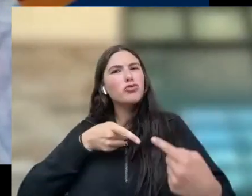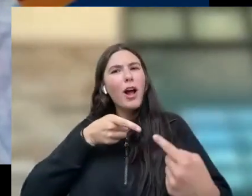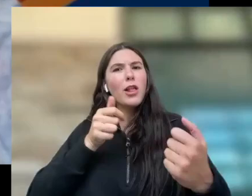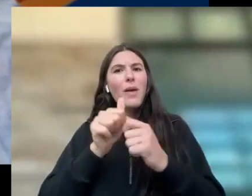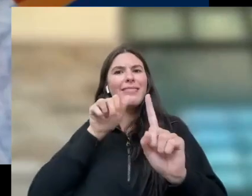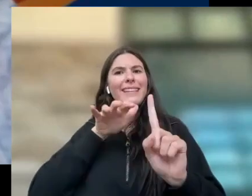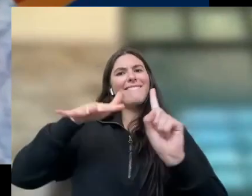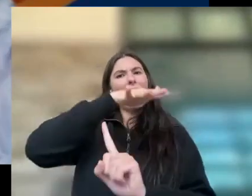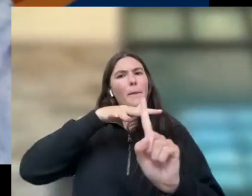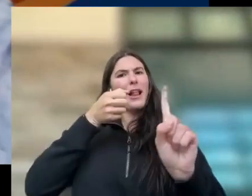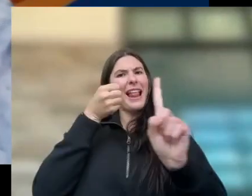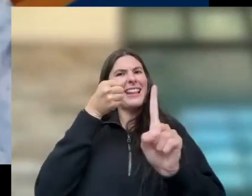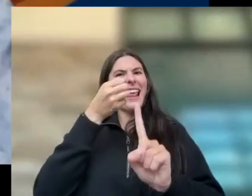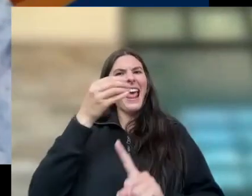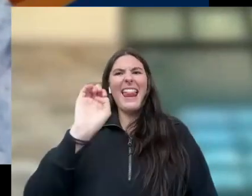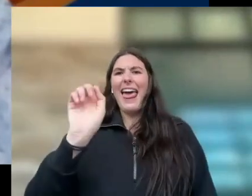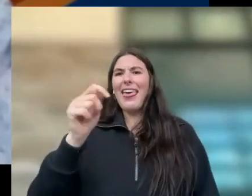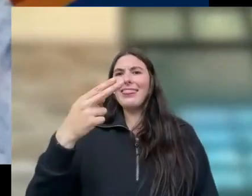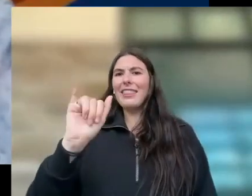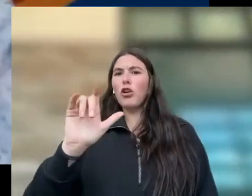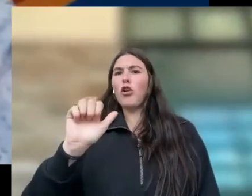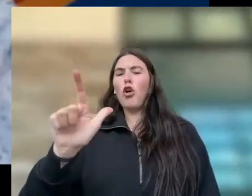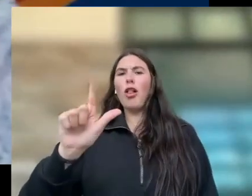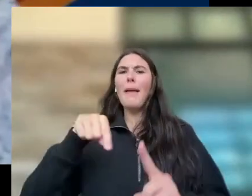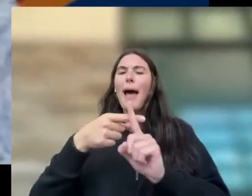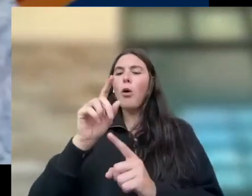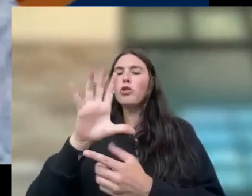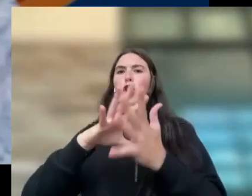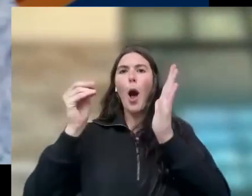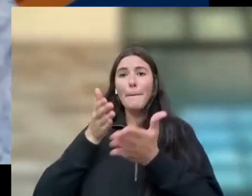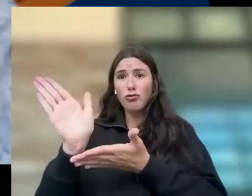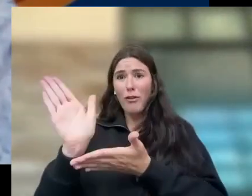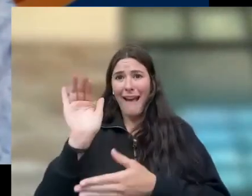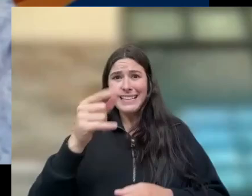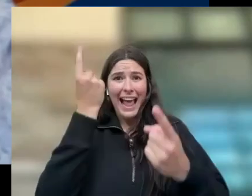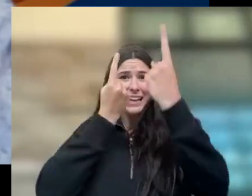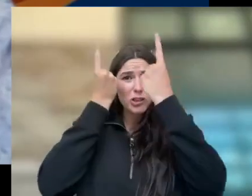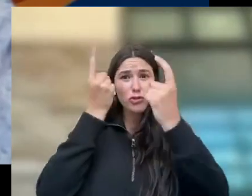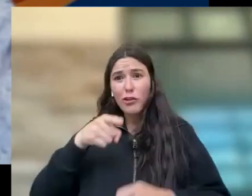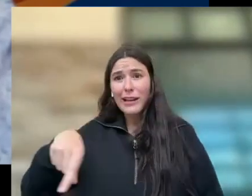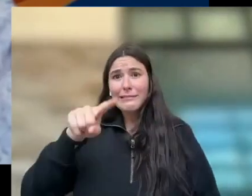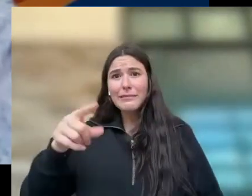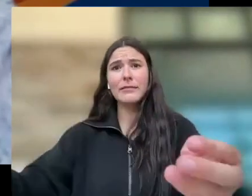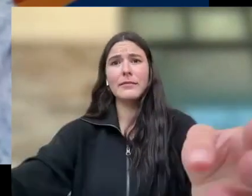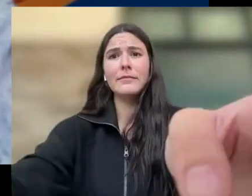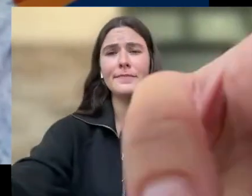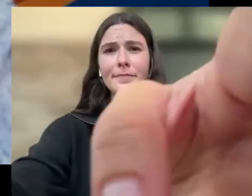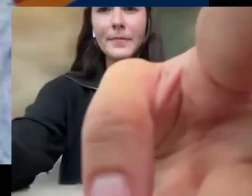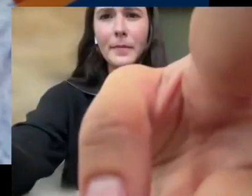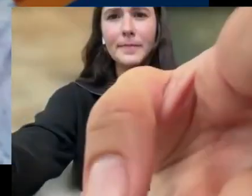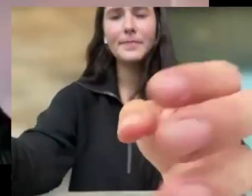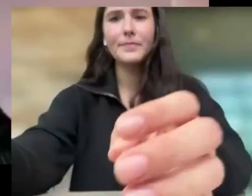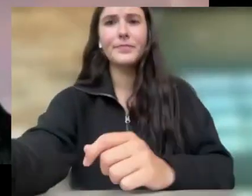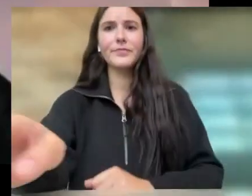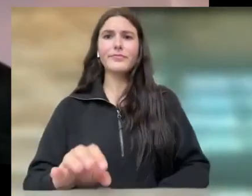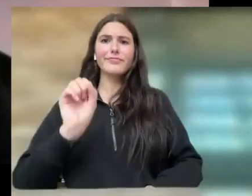environmental impact and the ethical issues around copyright. Is this a consideration among leaders in the language industry? Oh,